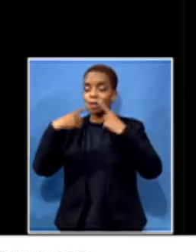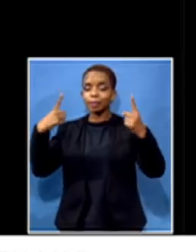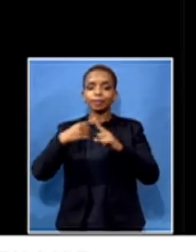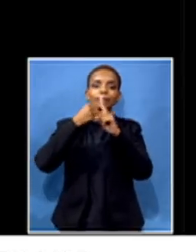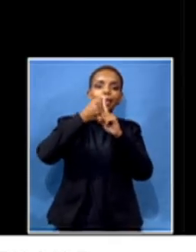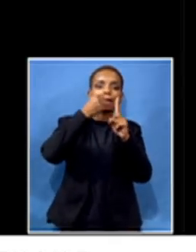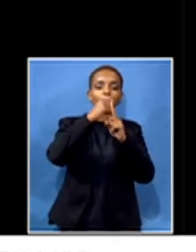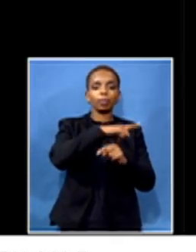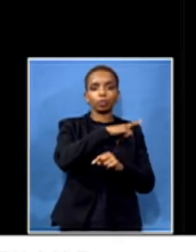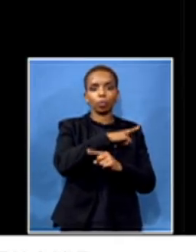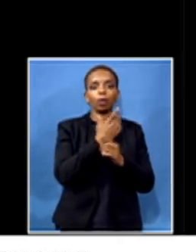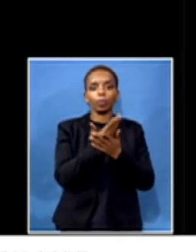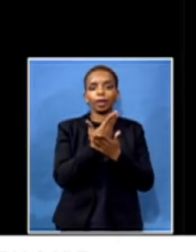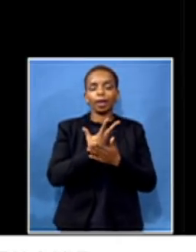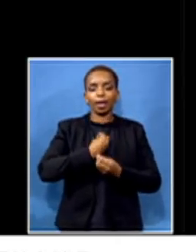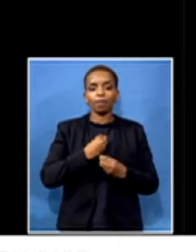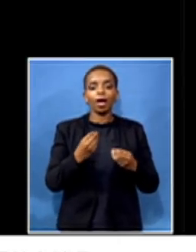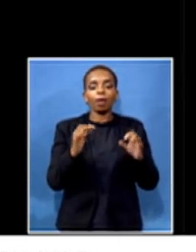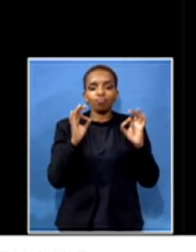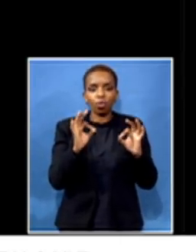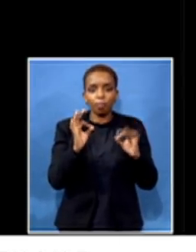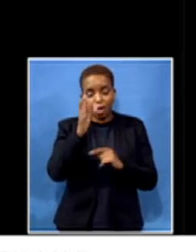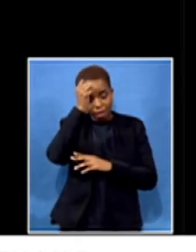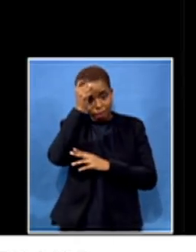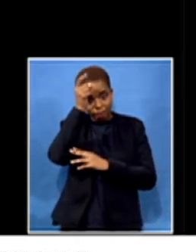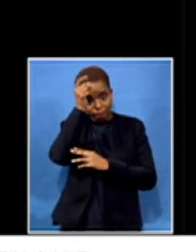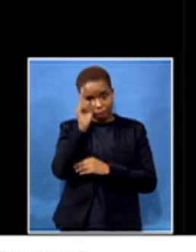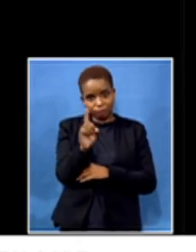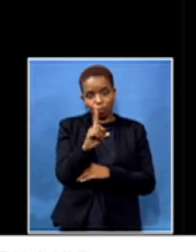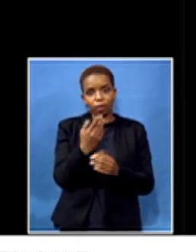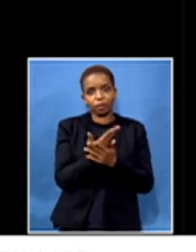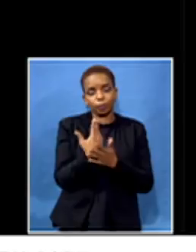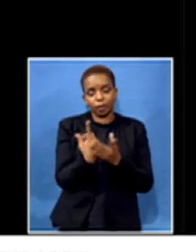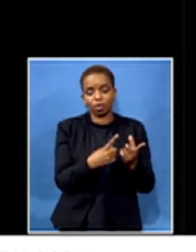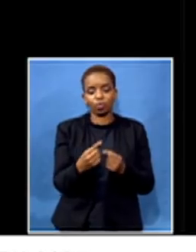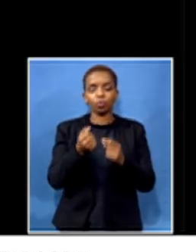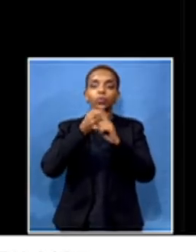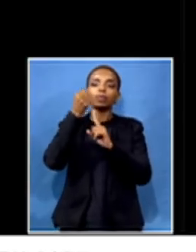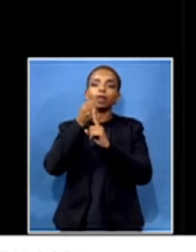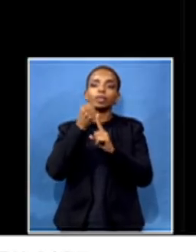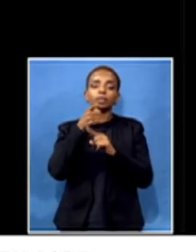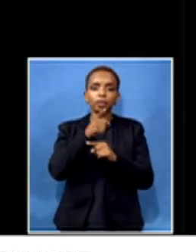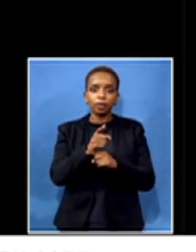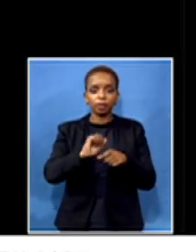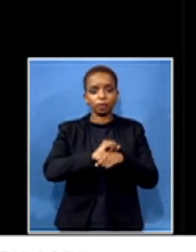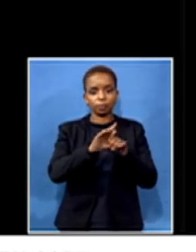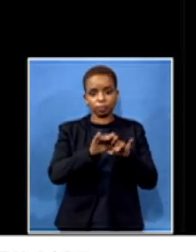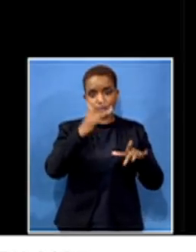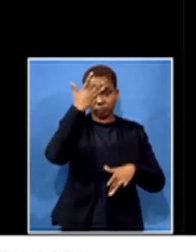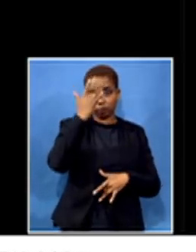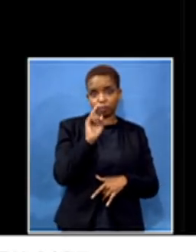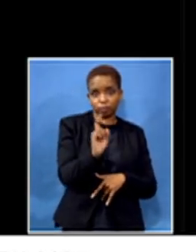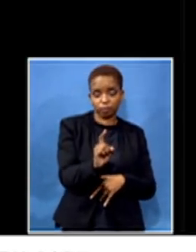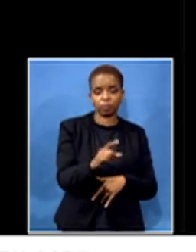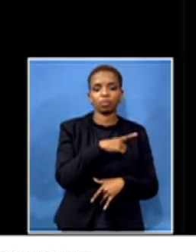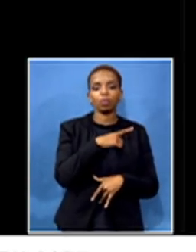understanding of what they can do to help us fight the pandemic. It's also important because it must be individual decisions that people